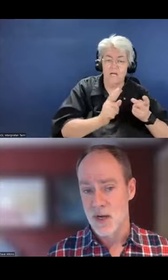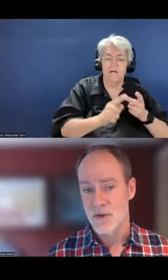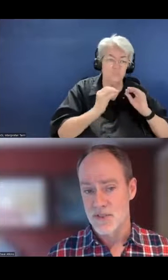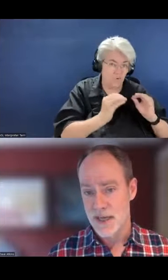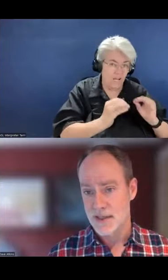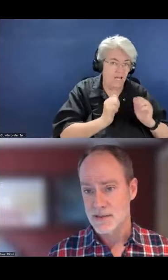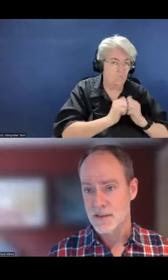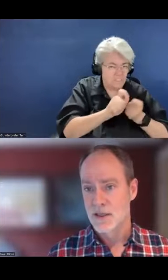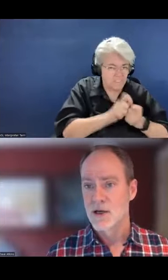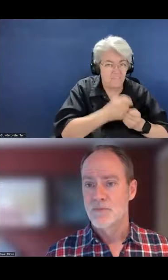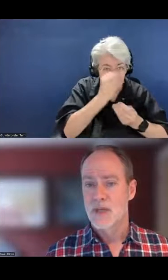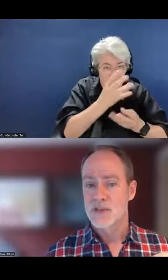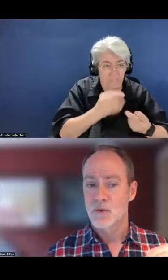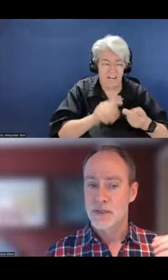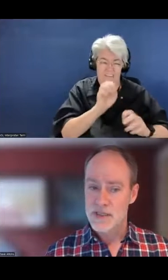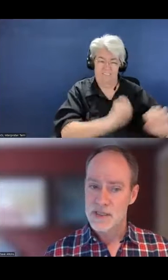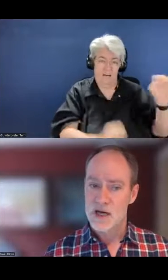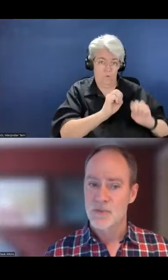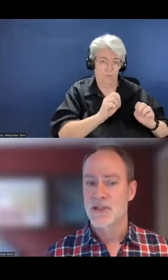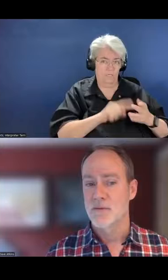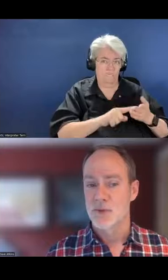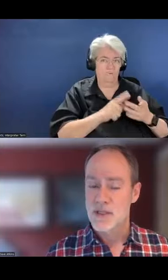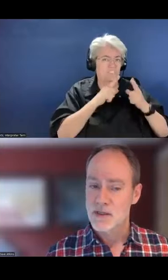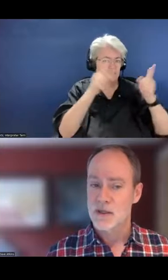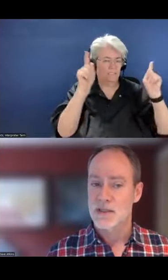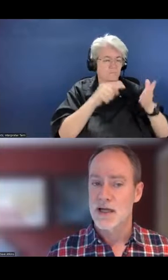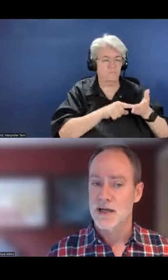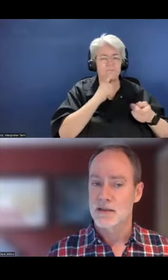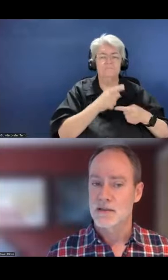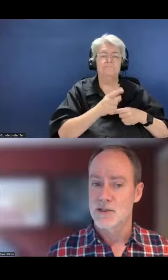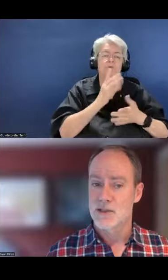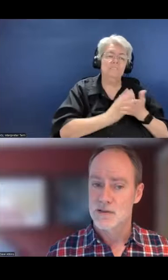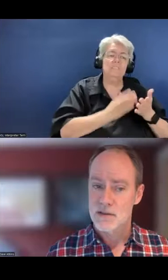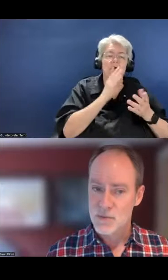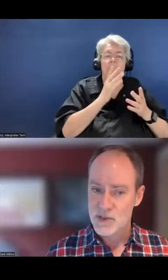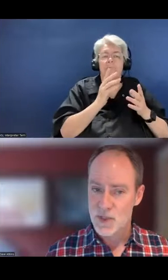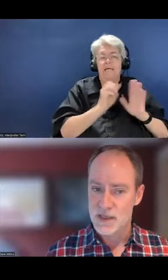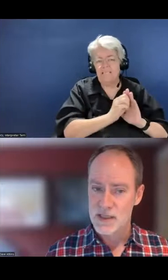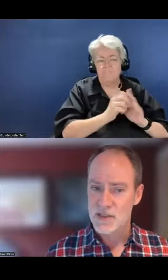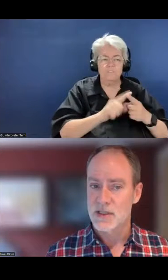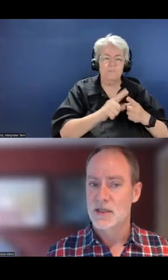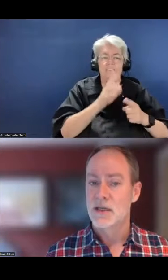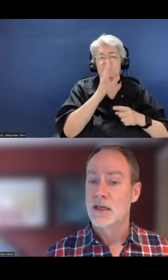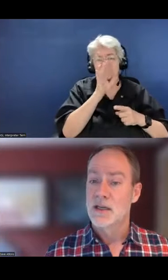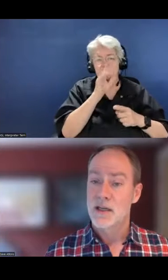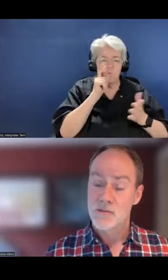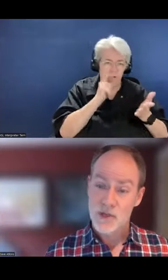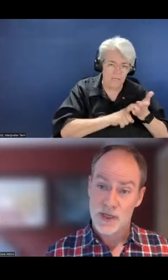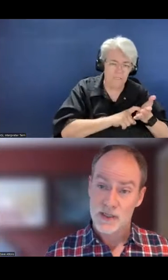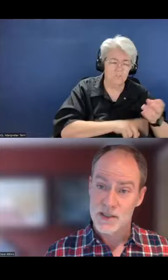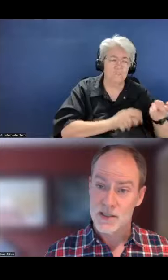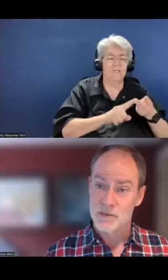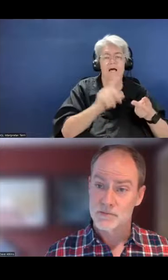success around those tasks. And so we can see a couple examples here on the slide, such as speech recognition,